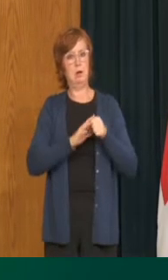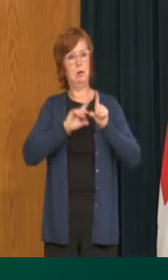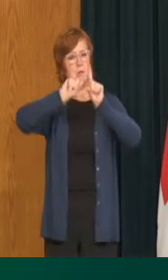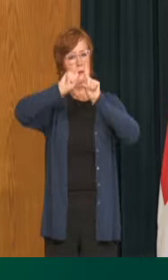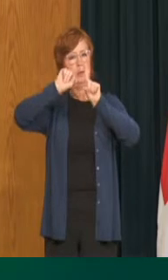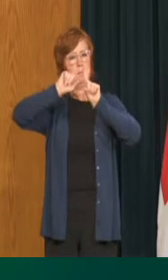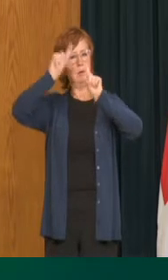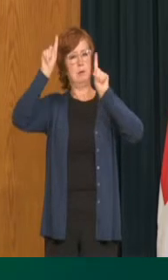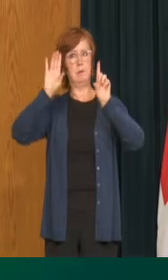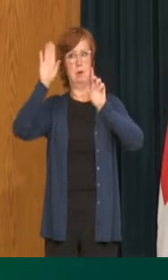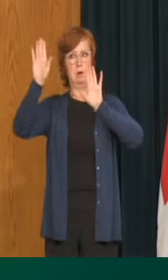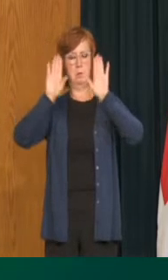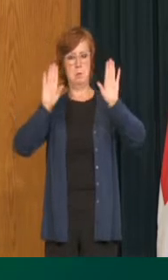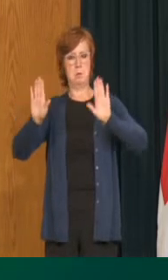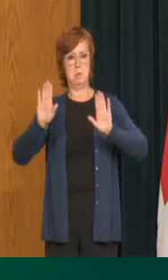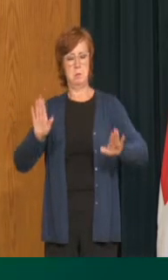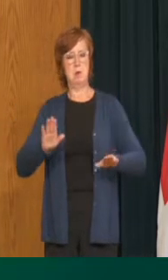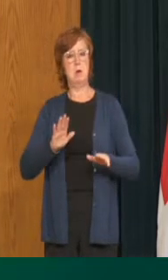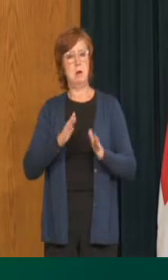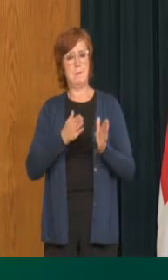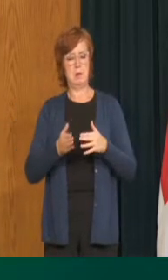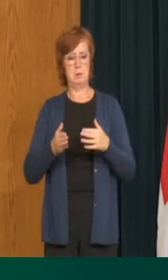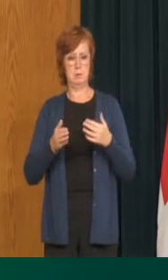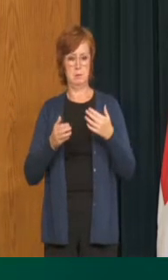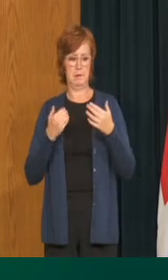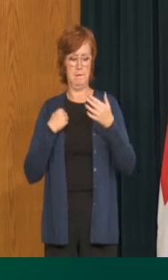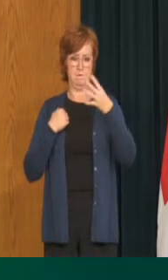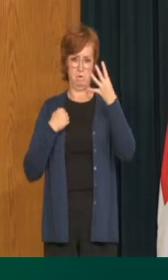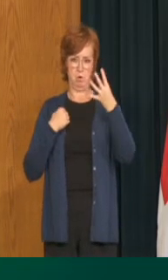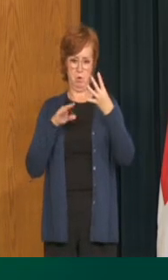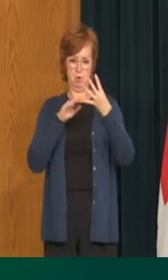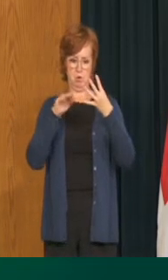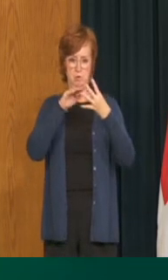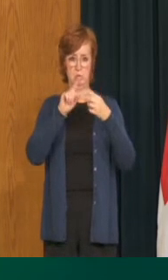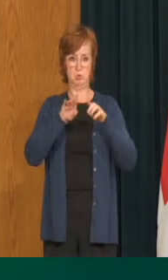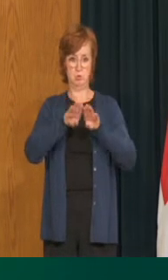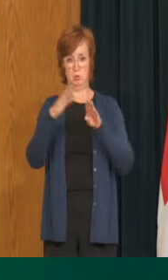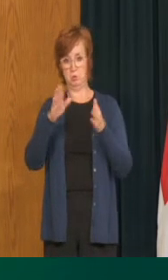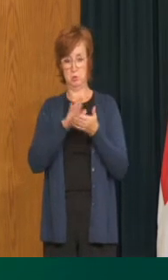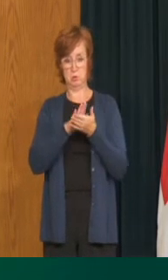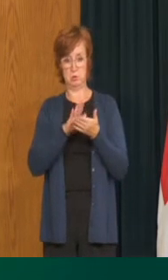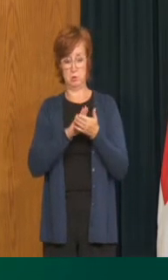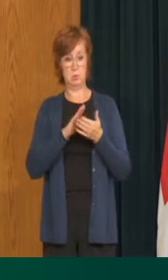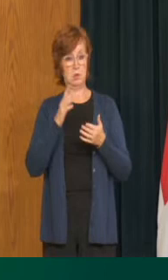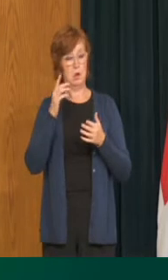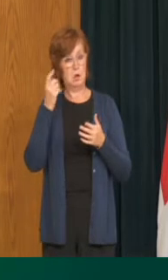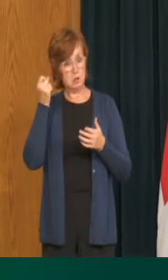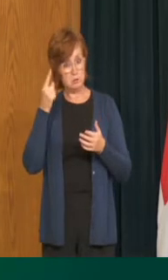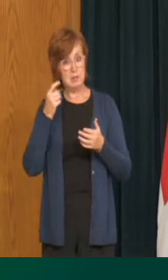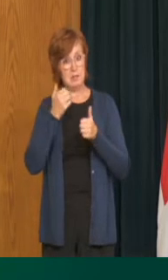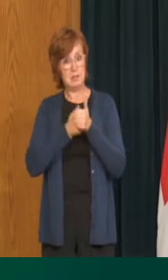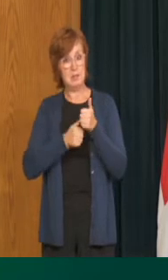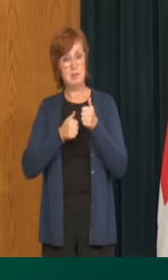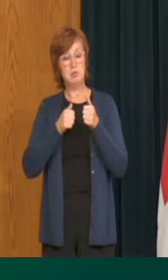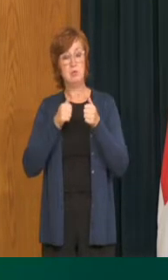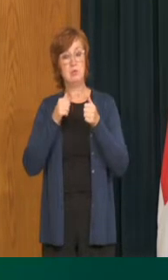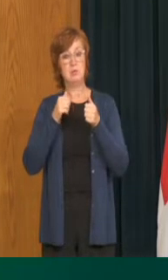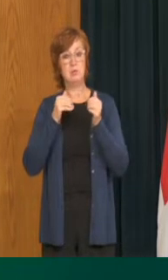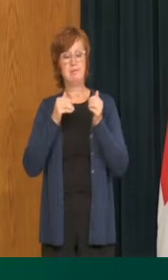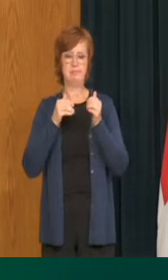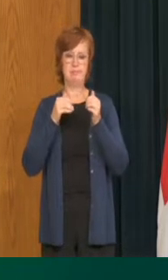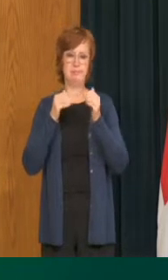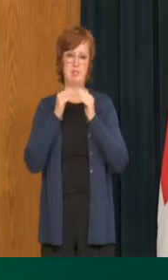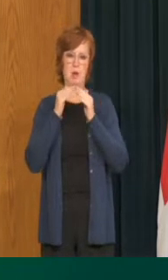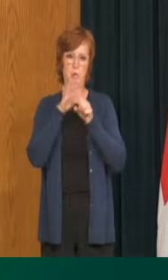know, there's 4 levels for reopening, but for every local jurisdiction, looking at the active case numbers at